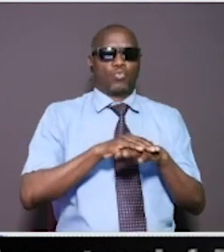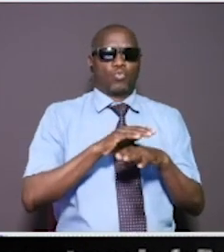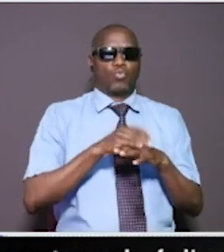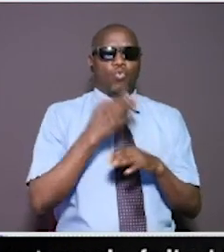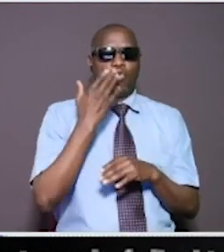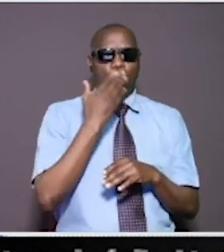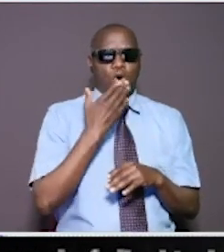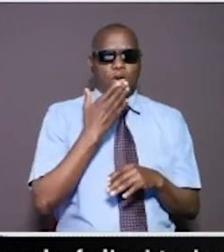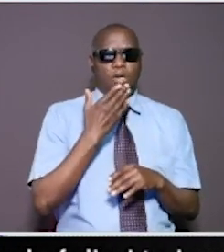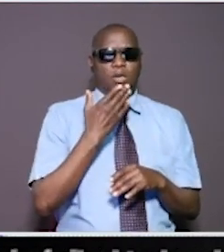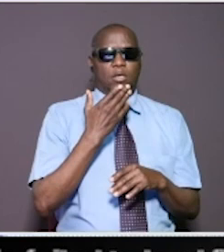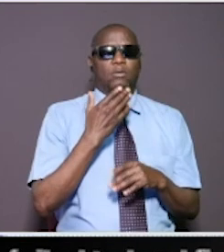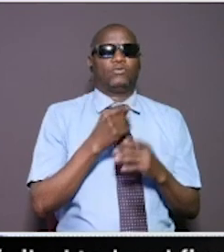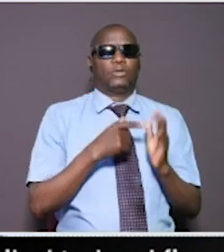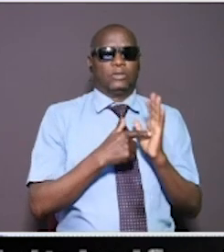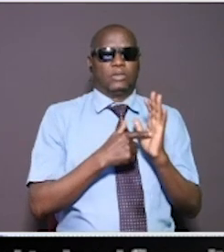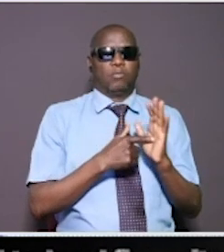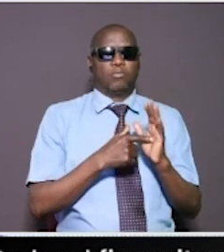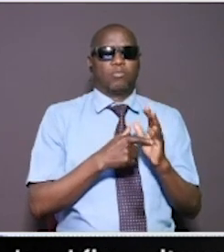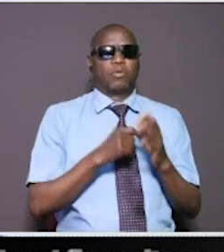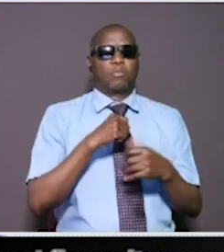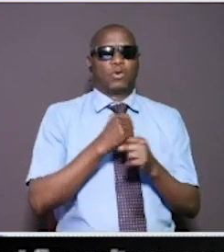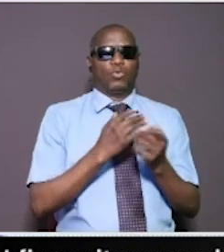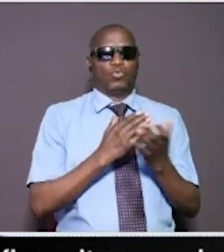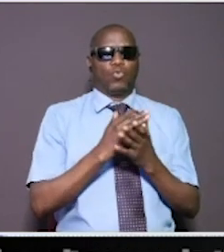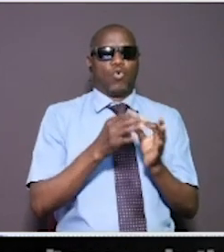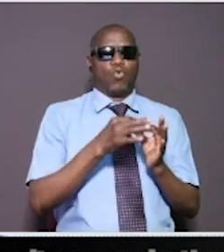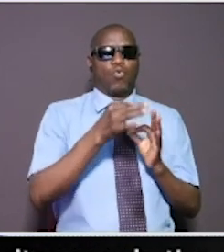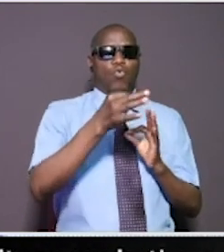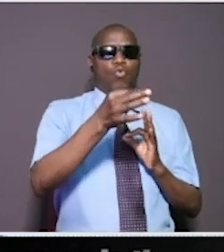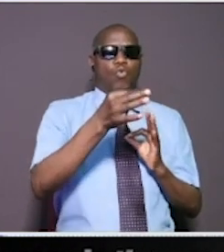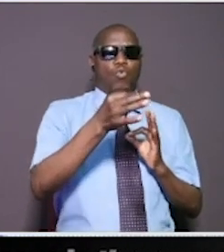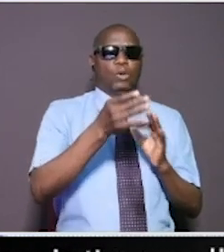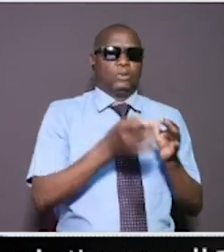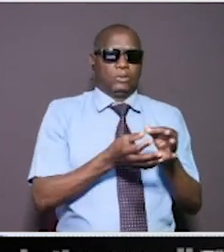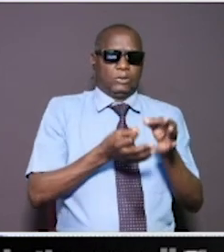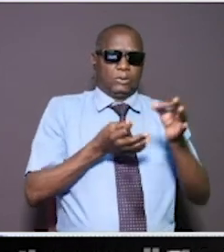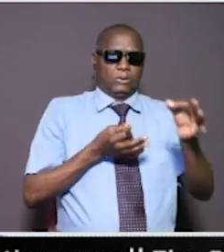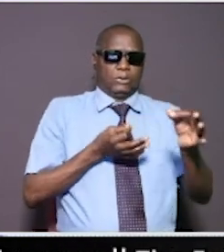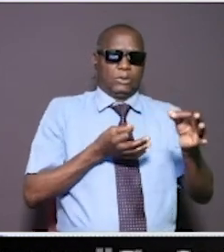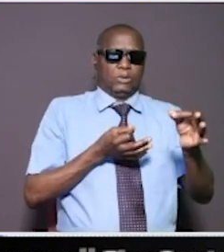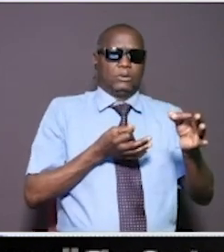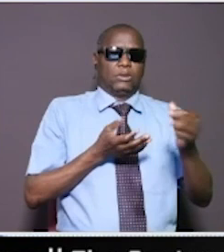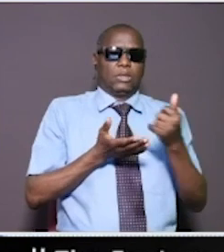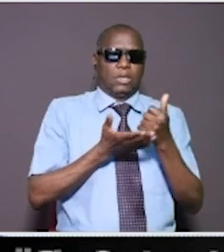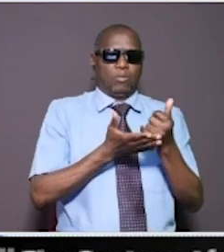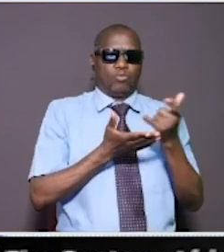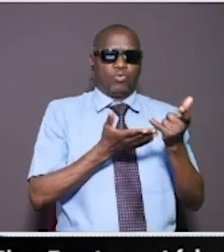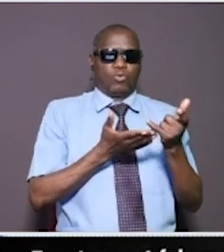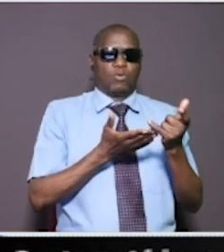adulterated to make sure that it takes you longer distance, it cleans your energy, it elongates the